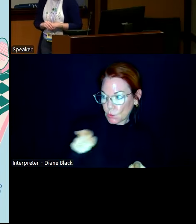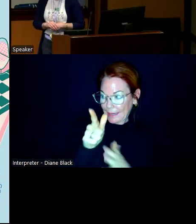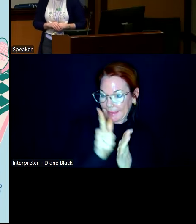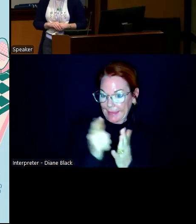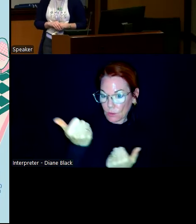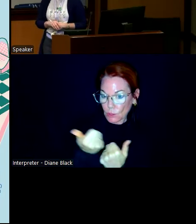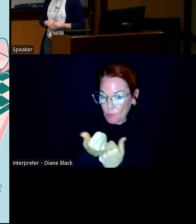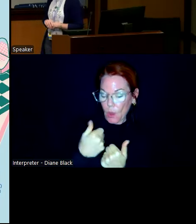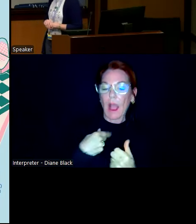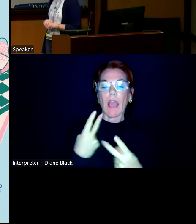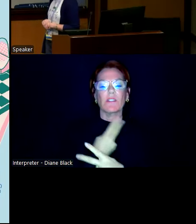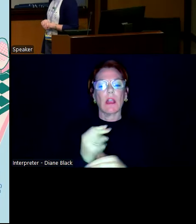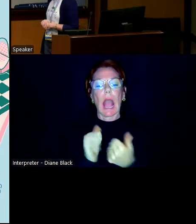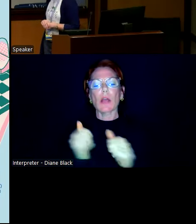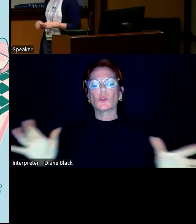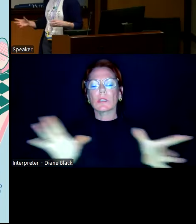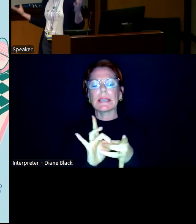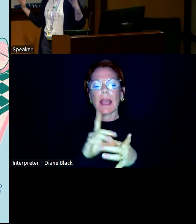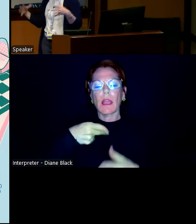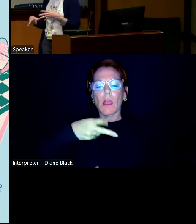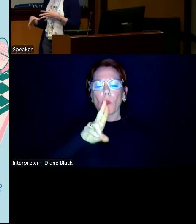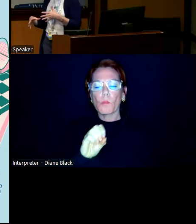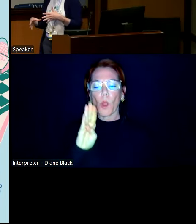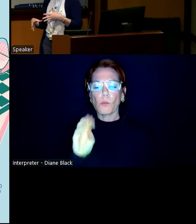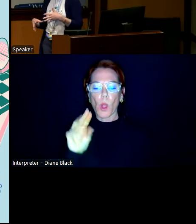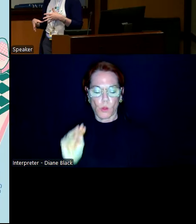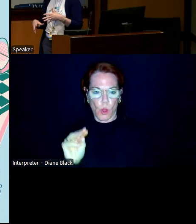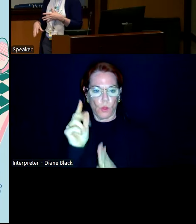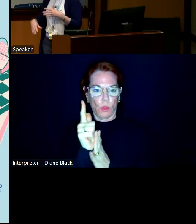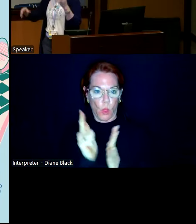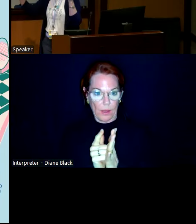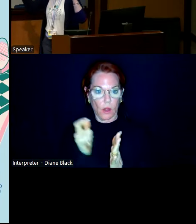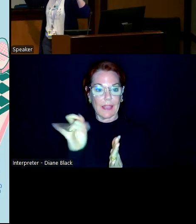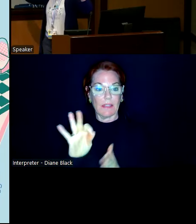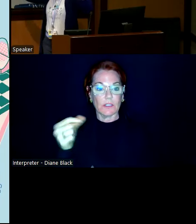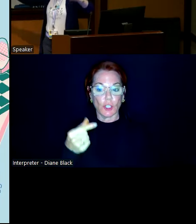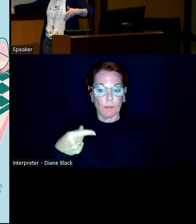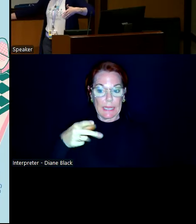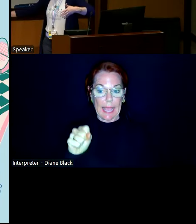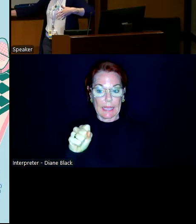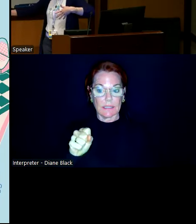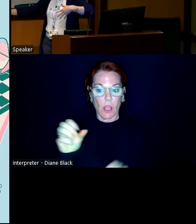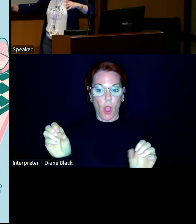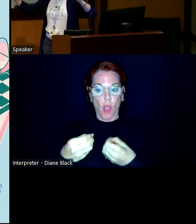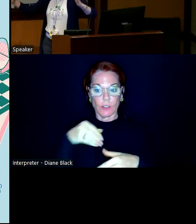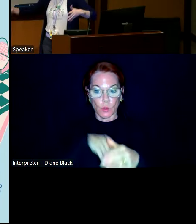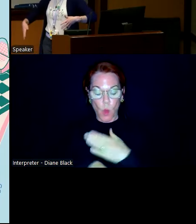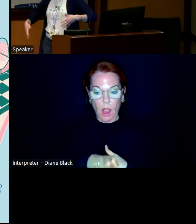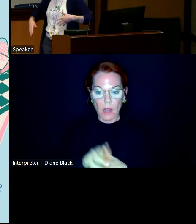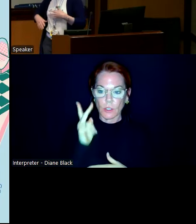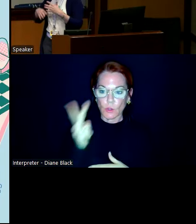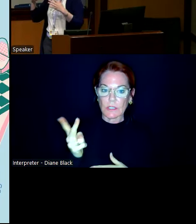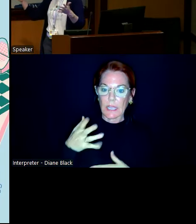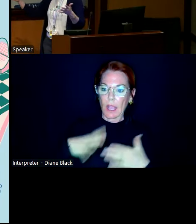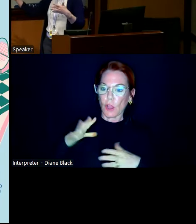pro bono lawyers? We're looking at housing. If you walk into the GPS office, there are shelves of clothing and shelves